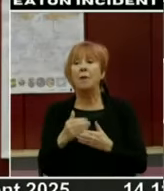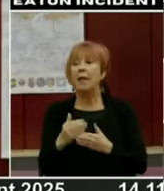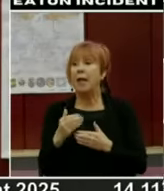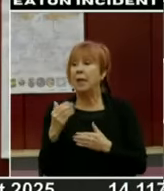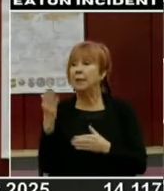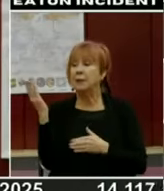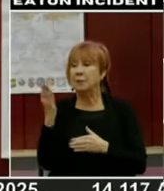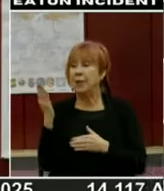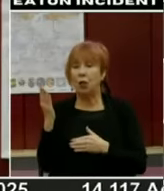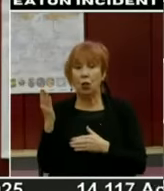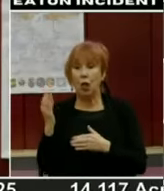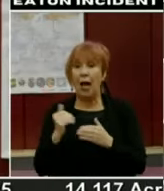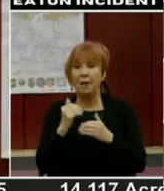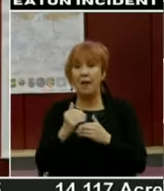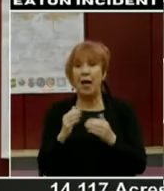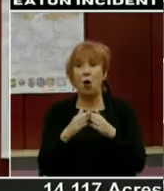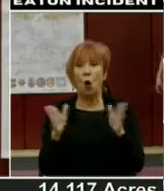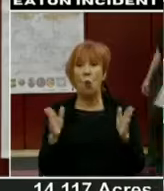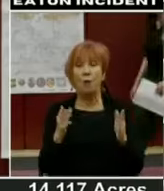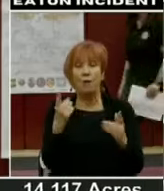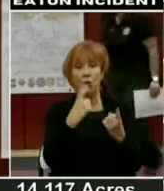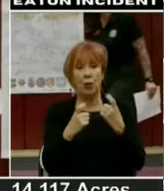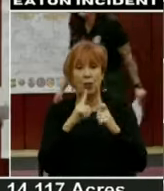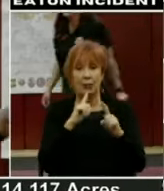might have afterwards. Thank you very much.